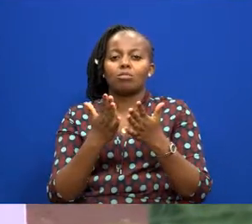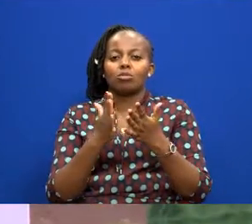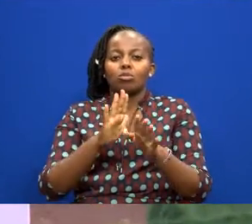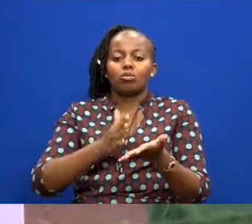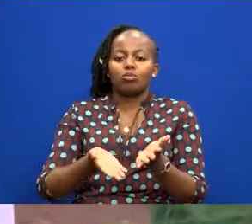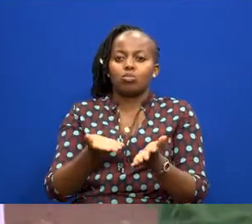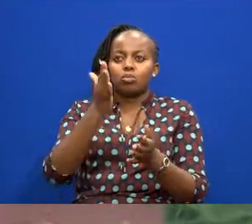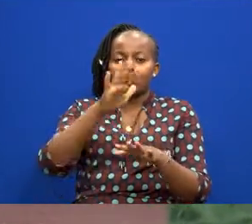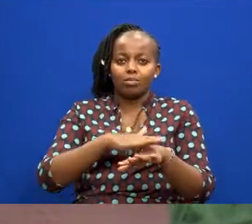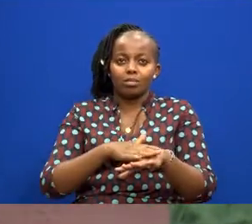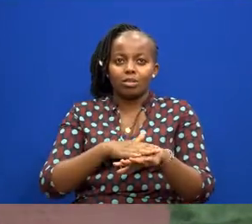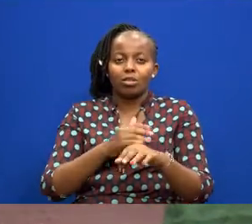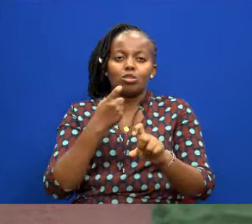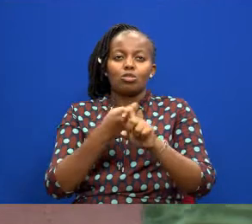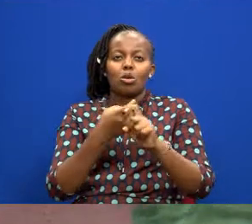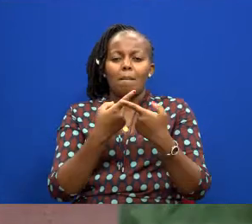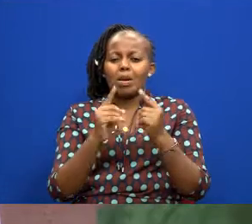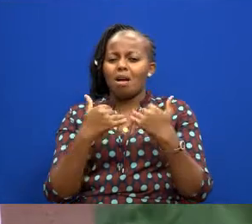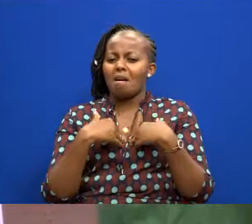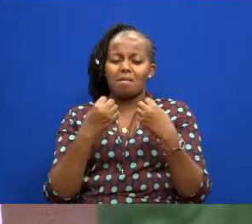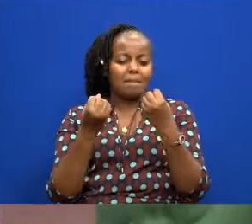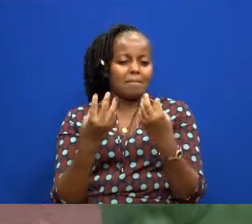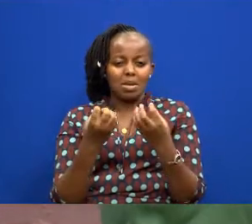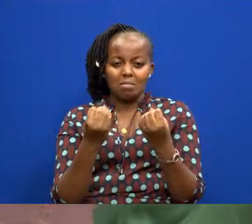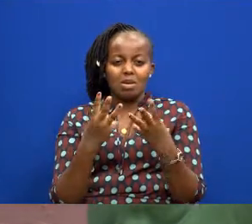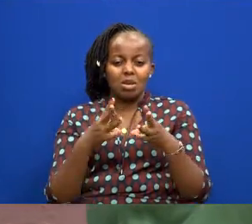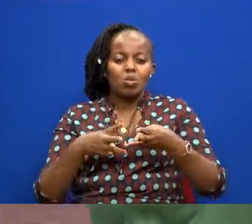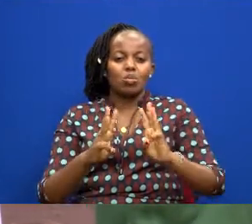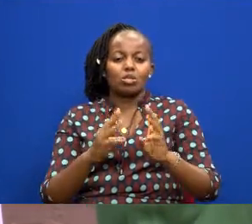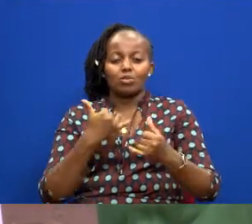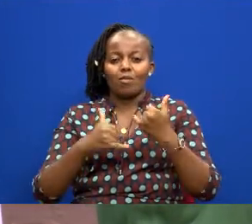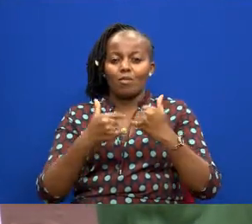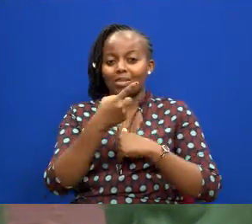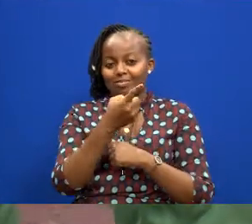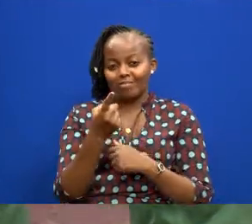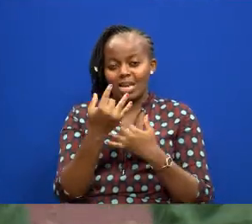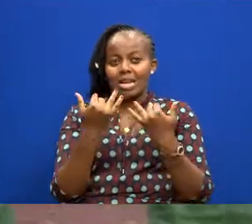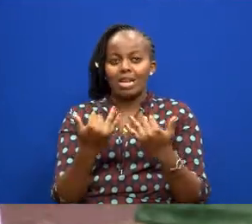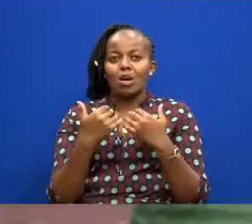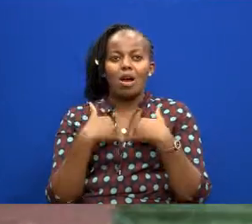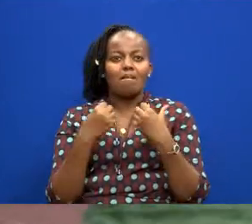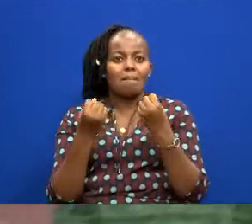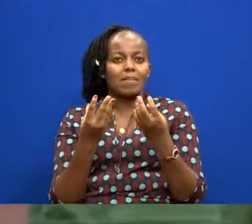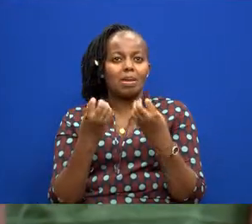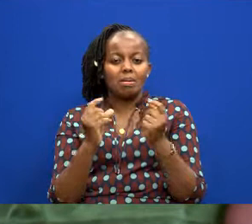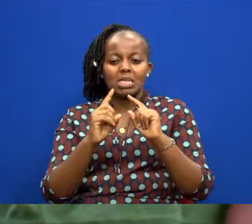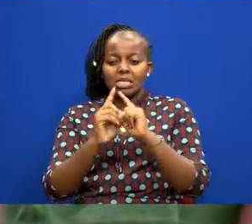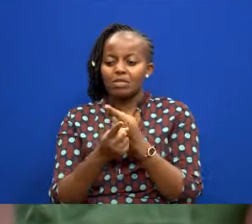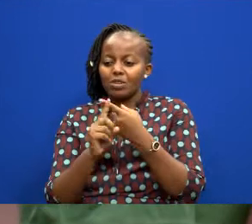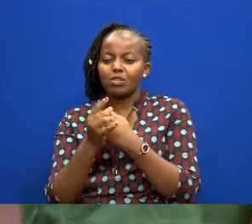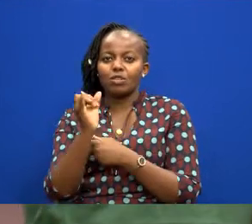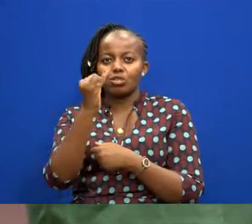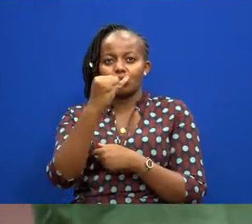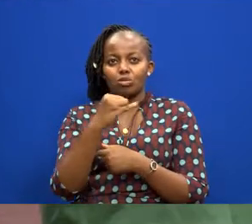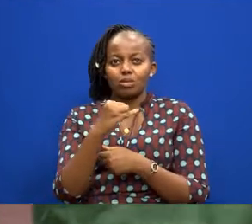But there are so many other ways of playing this game. So there are so many different drawings that they will